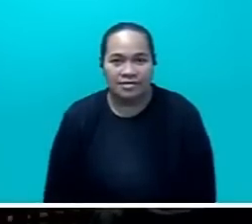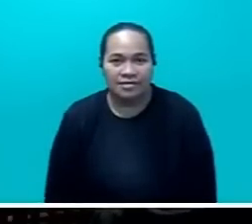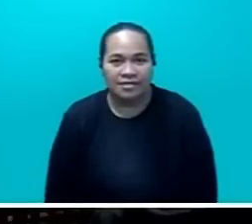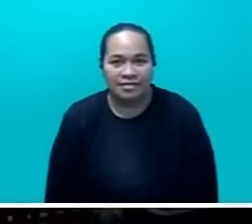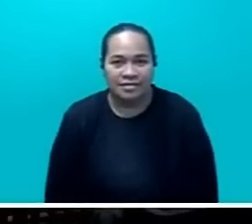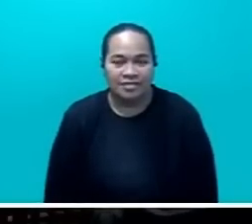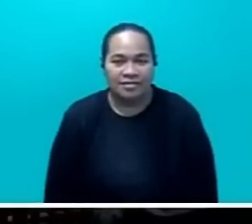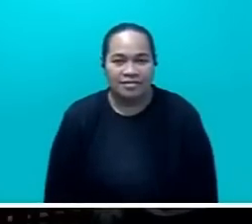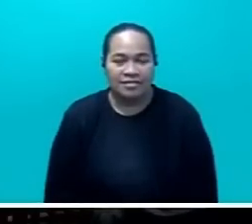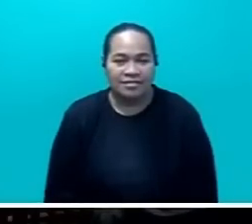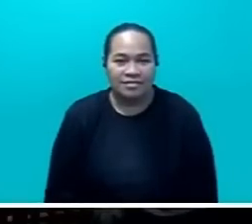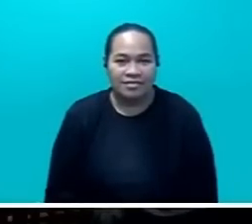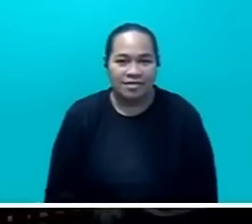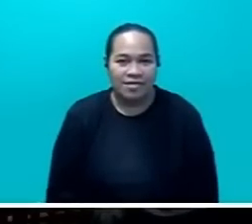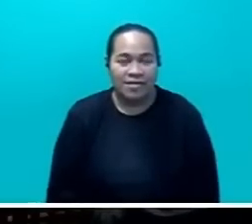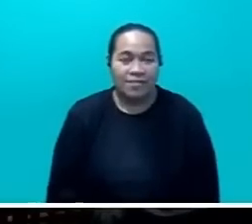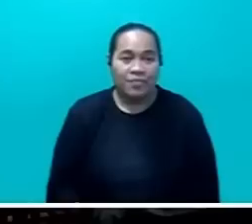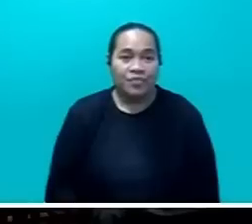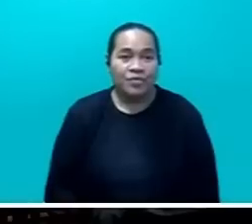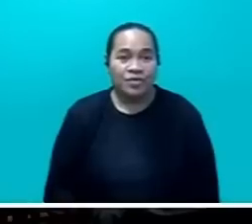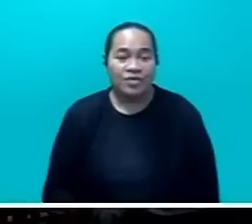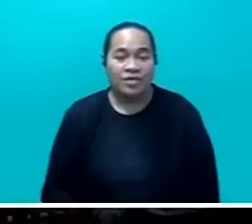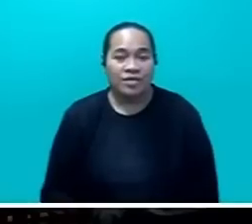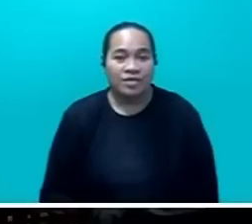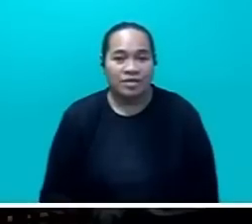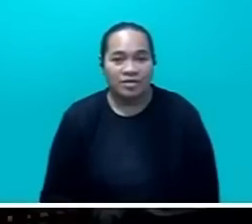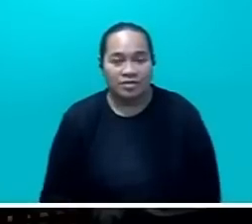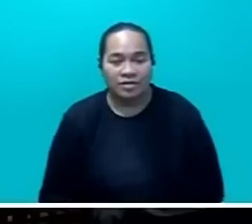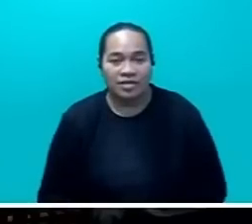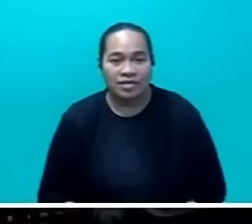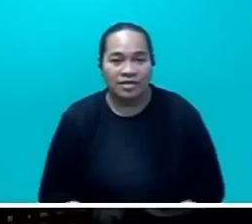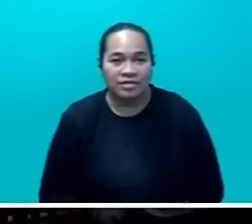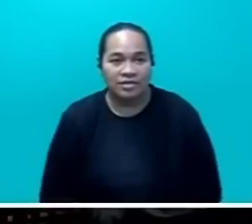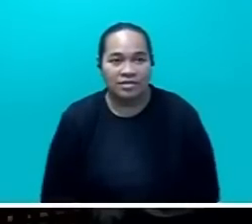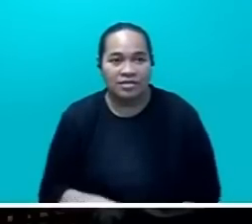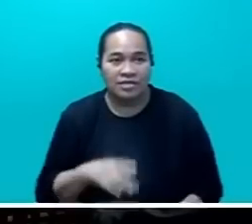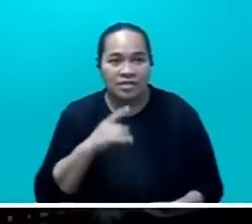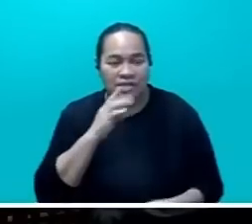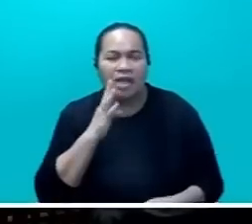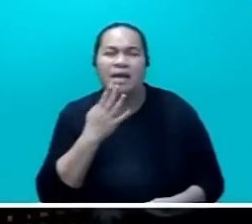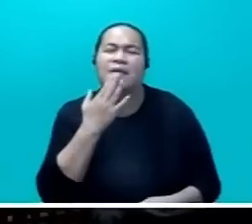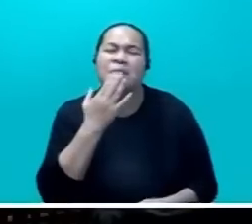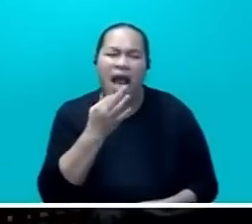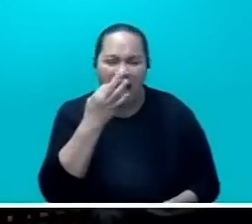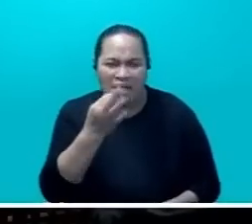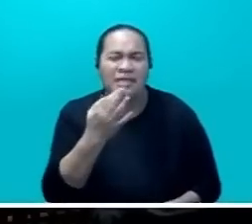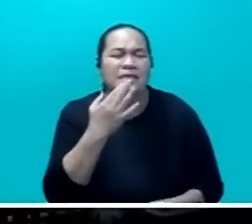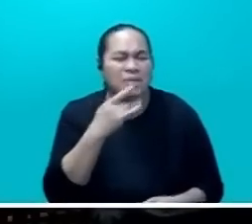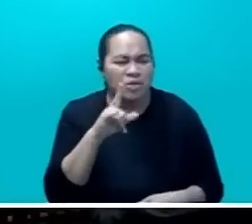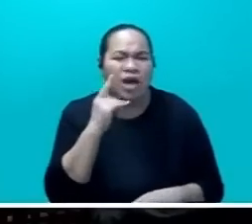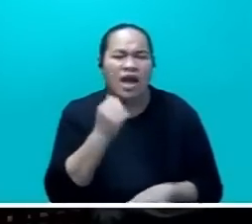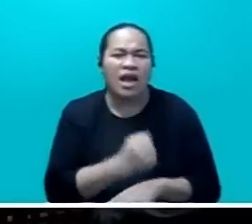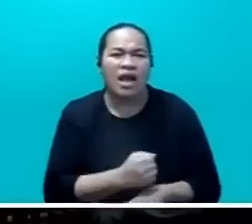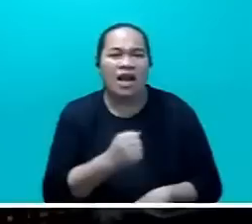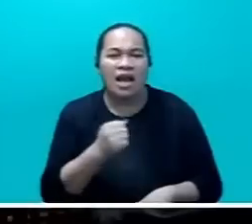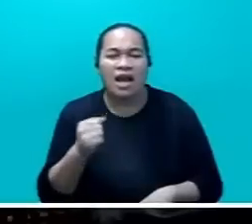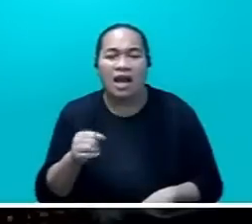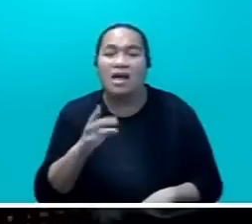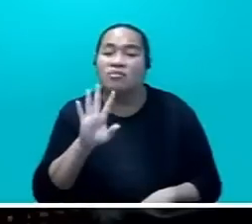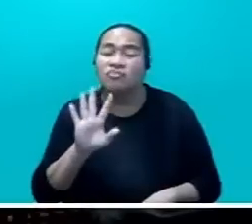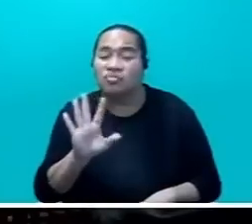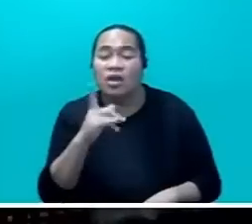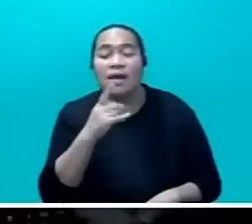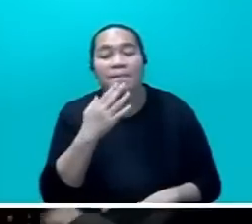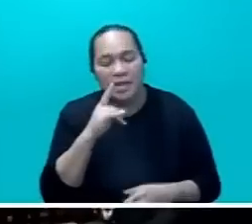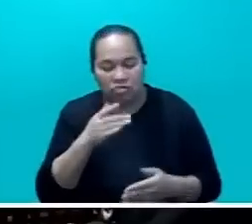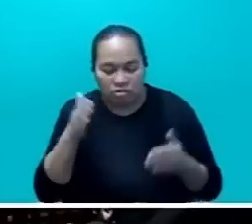when speaking, members must confine their observations to the subject under consideration, sir. Please ask the honourable member to